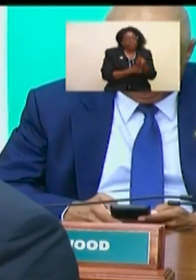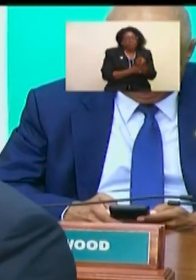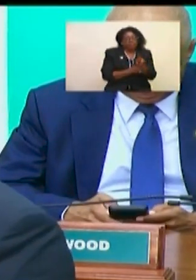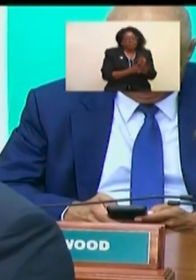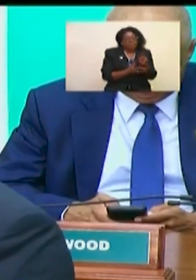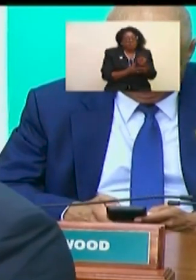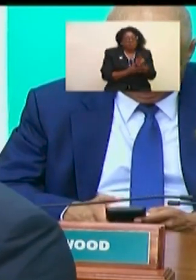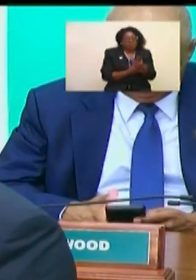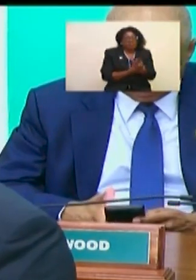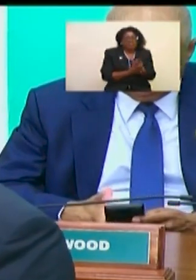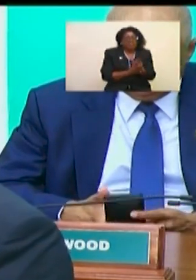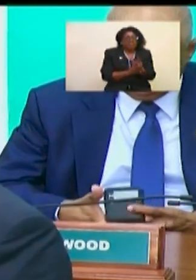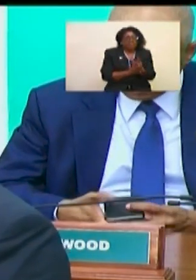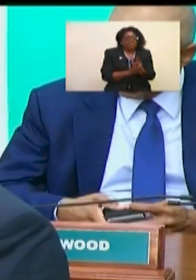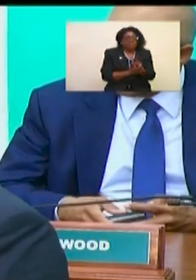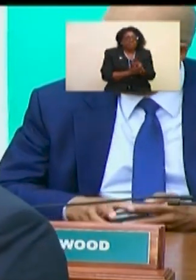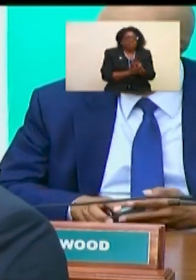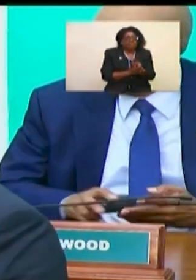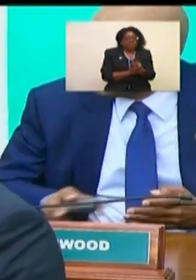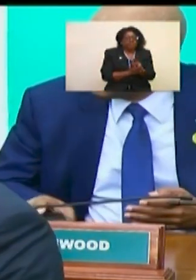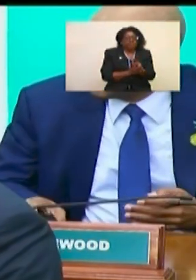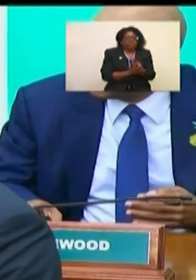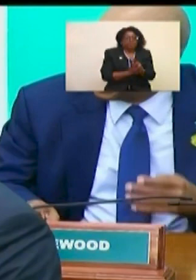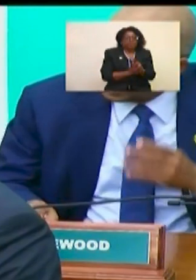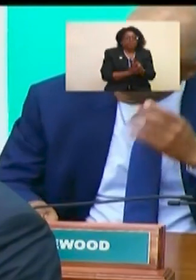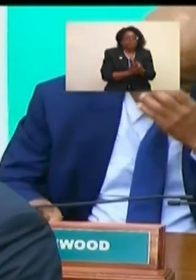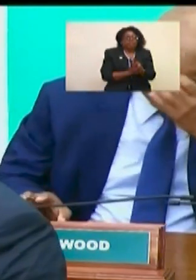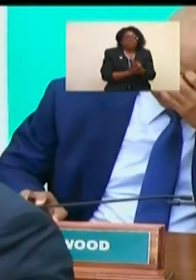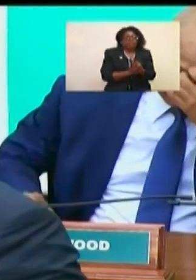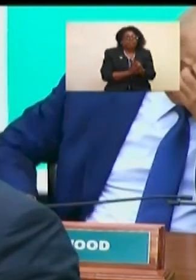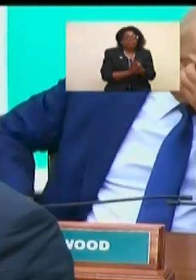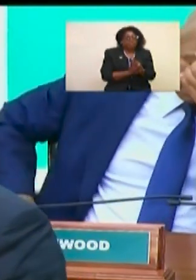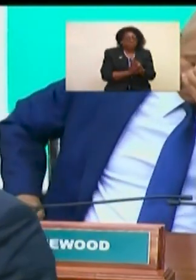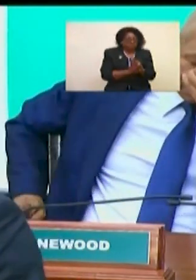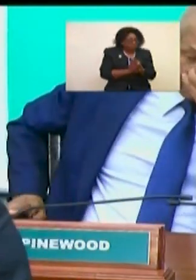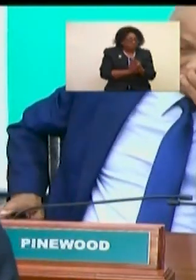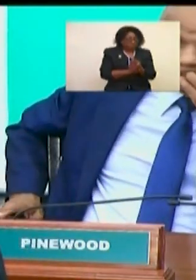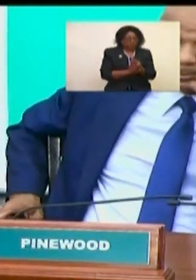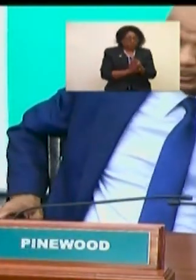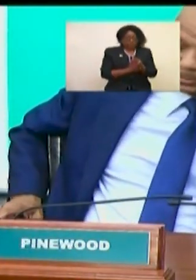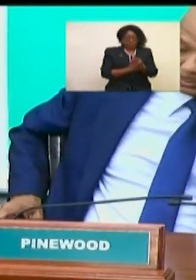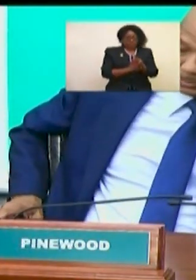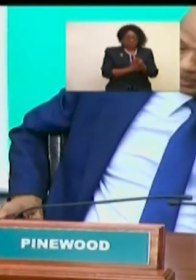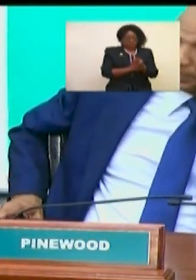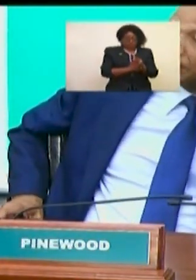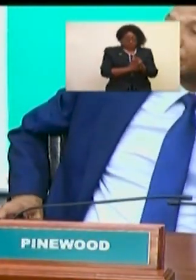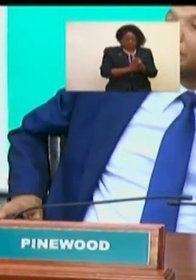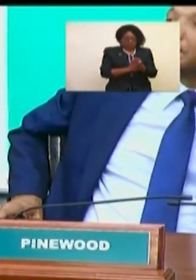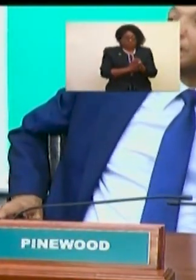that. Down in the dark, we brought out into light. See, and then it says,